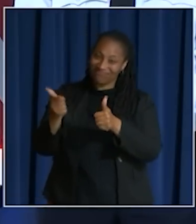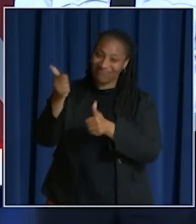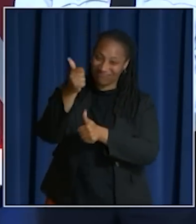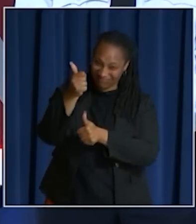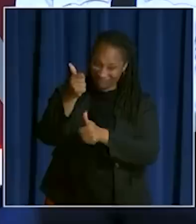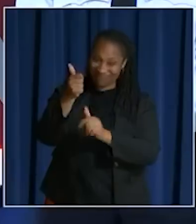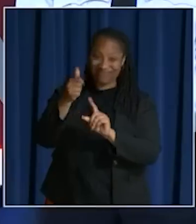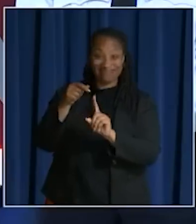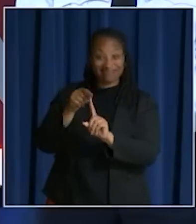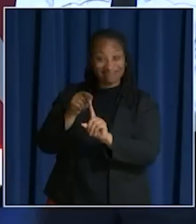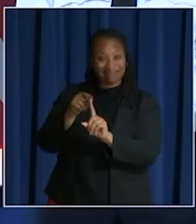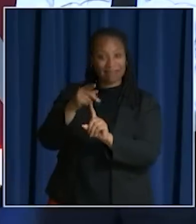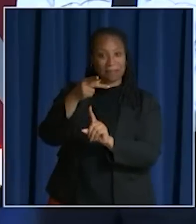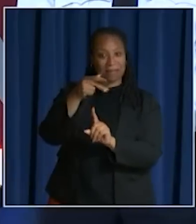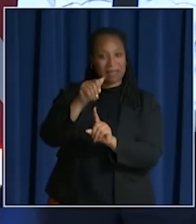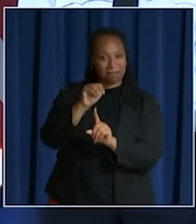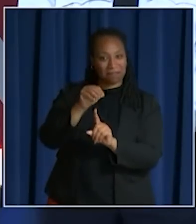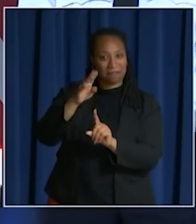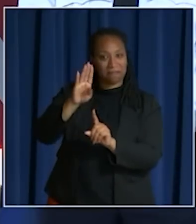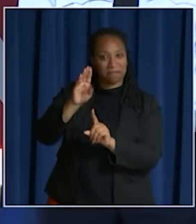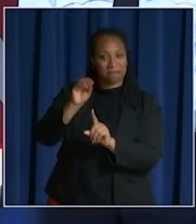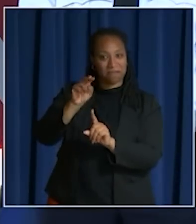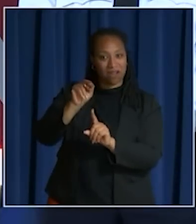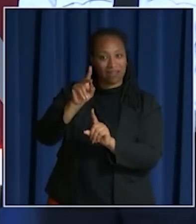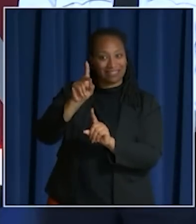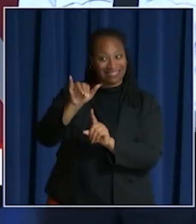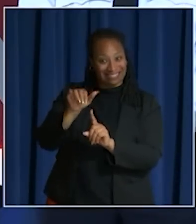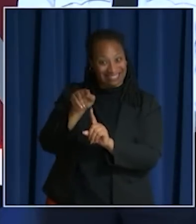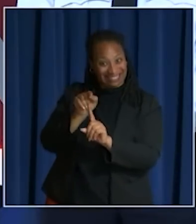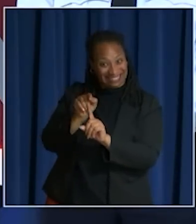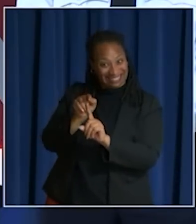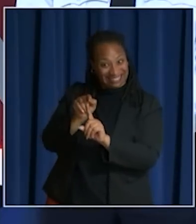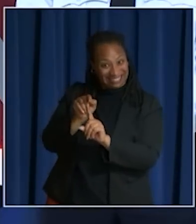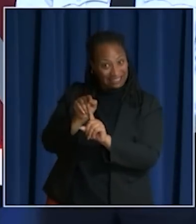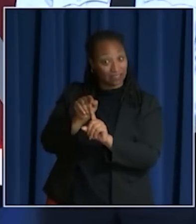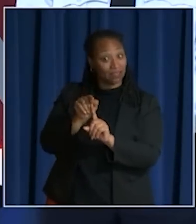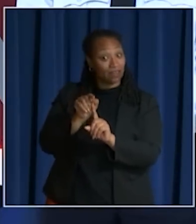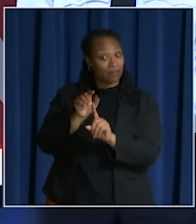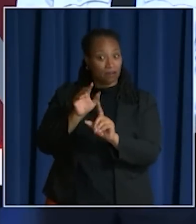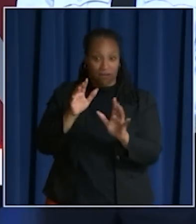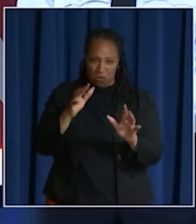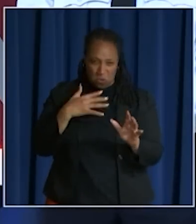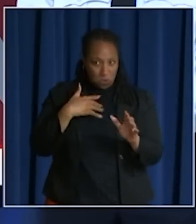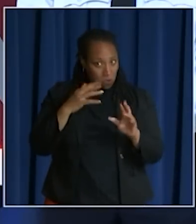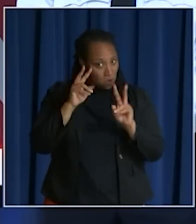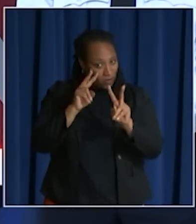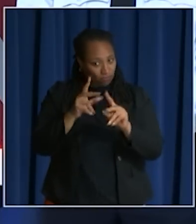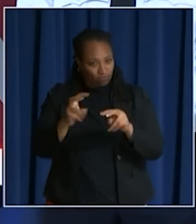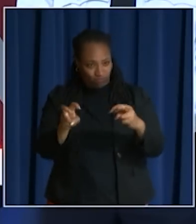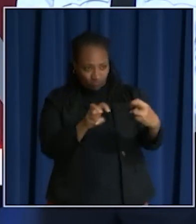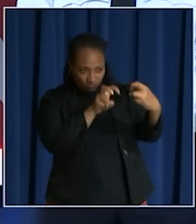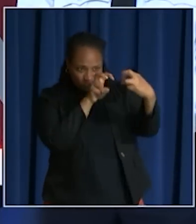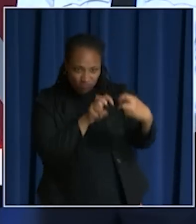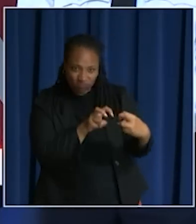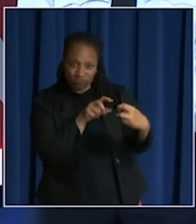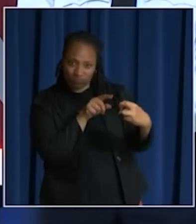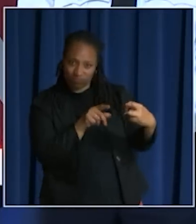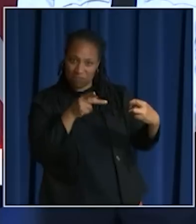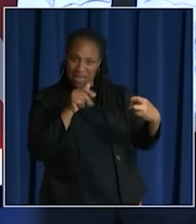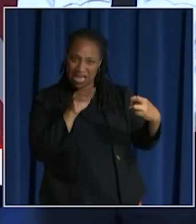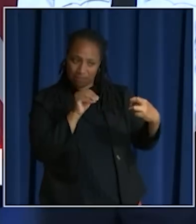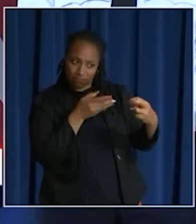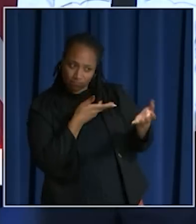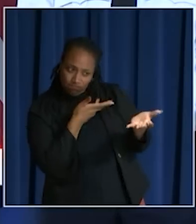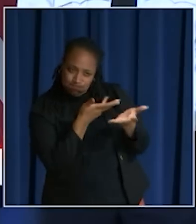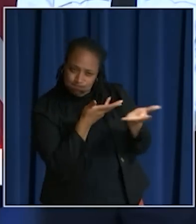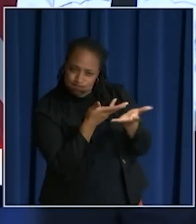and hope to schedule a meeting soon. My message to residents is this: We